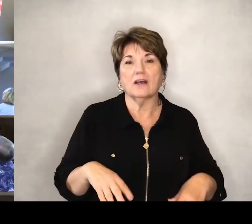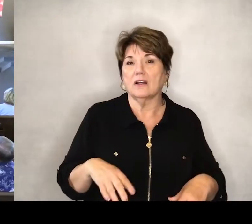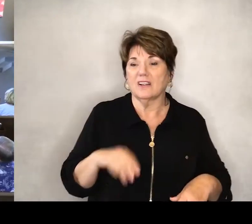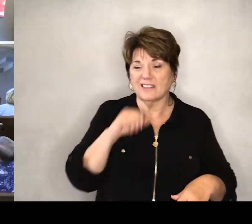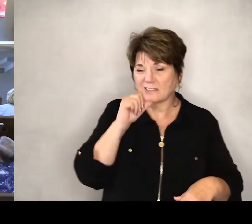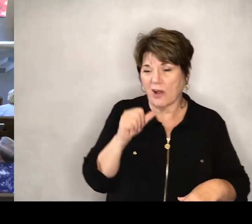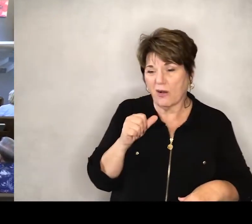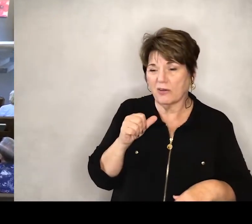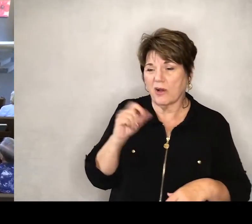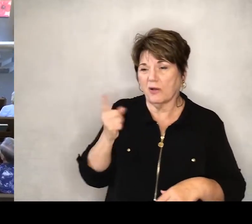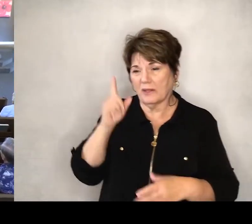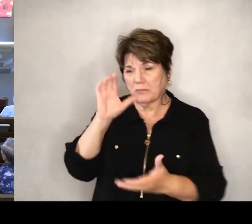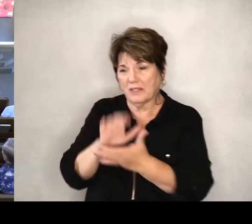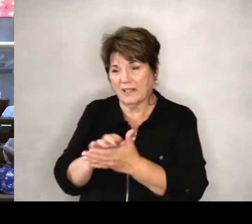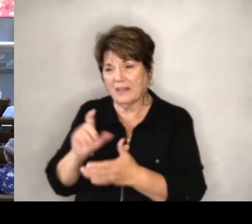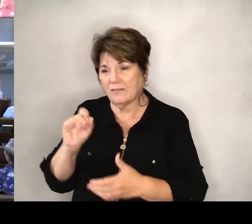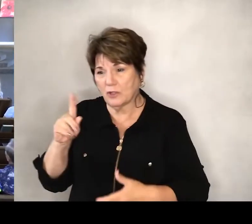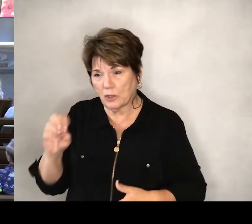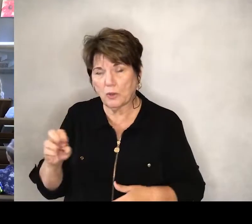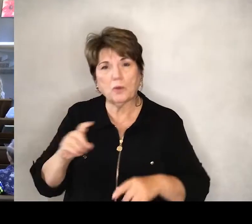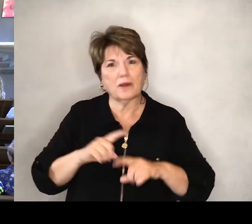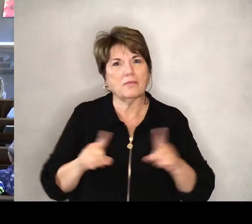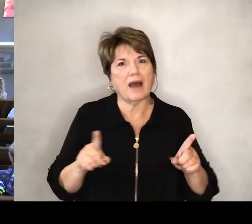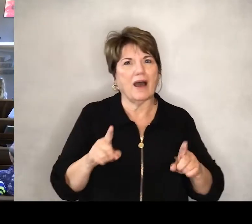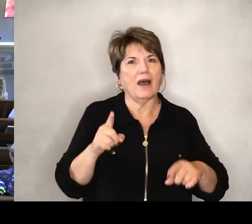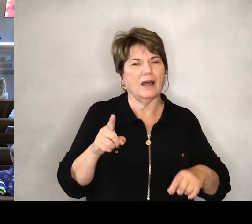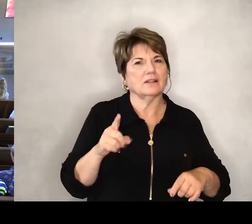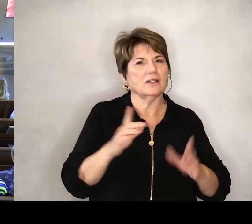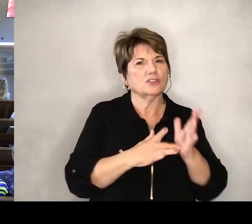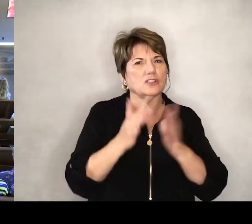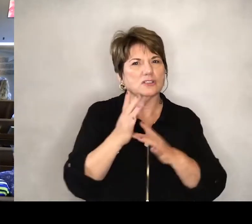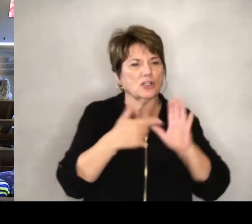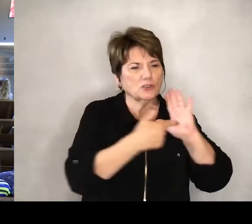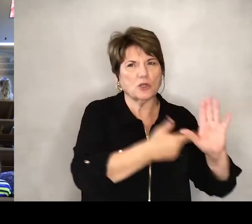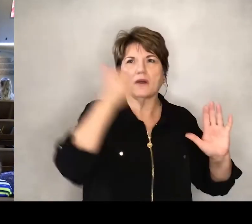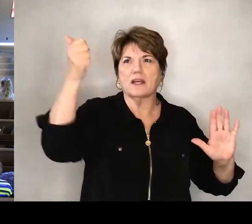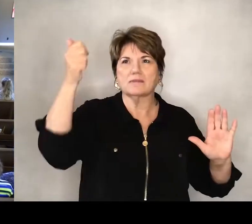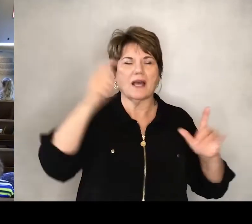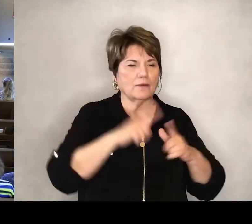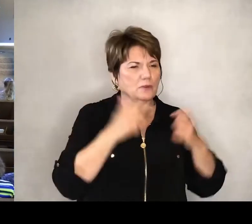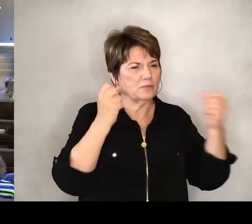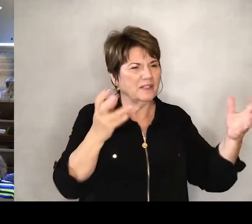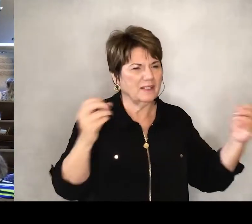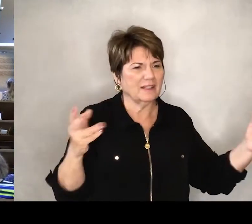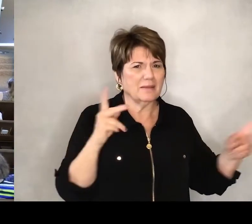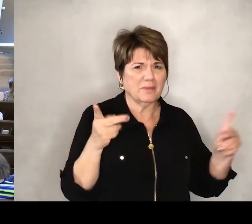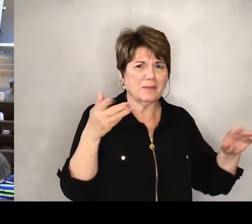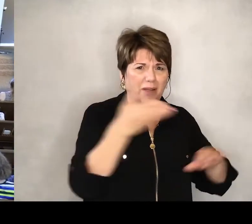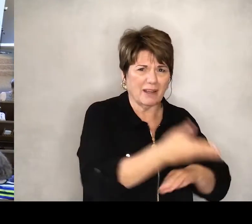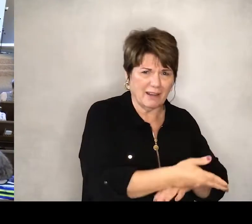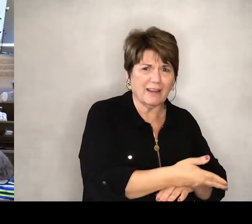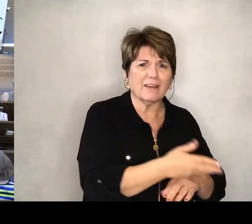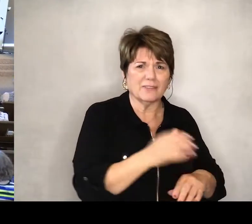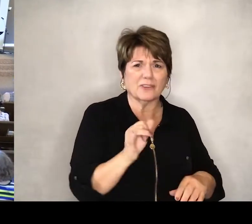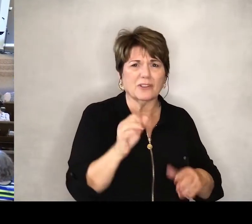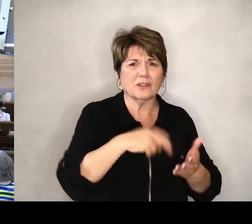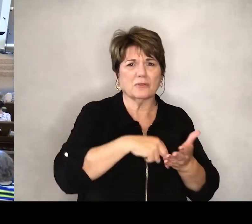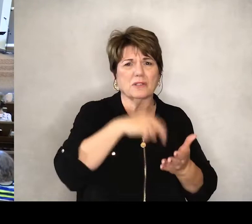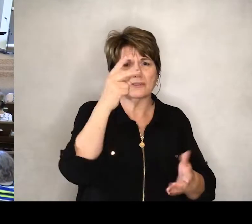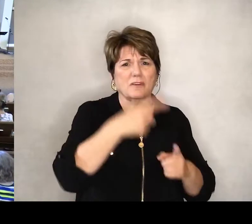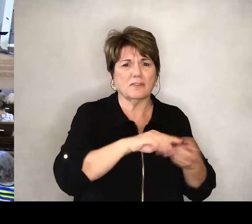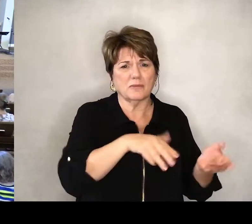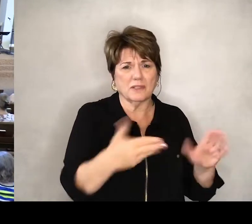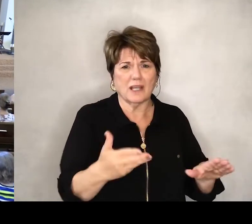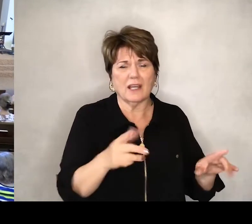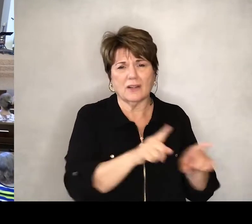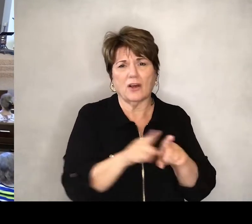word. He also actually appeared to a whole bunch of other people. So it's not just my word. It's not just my observation. It's the observation of lots of